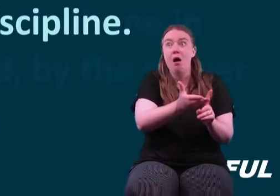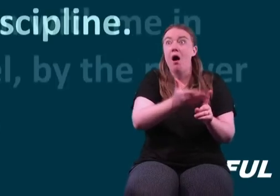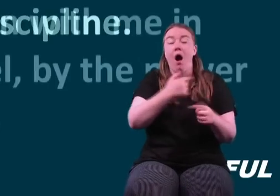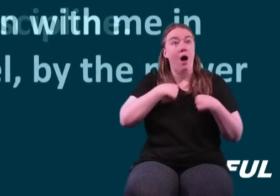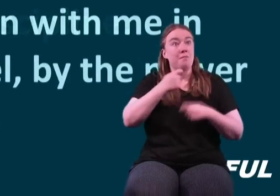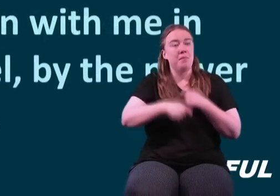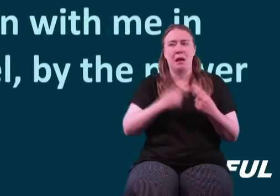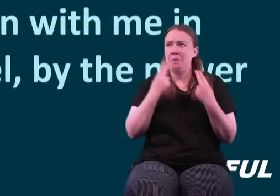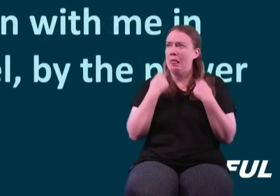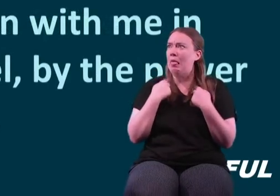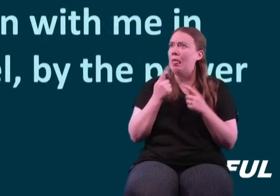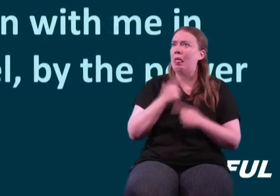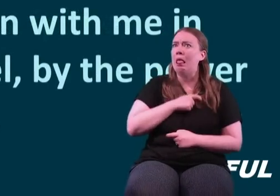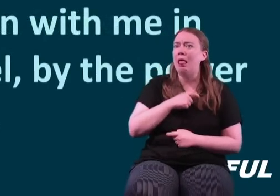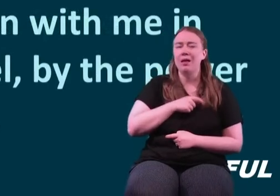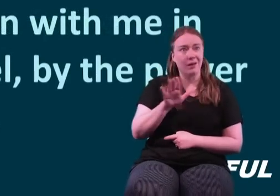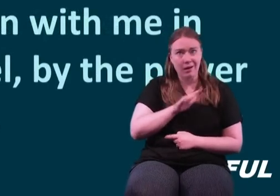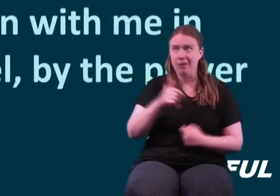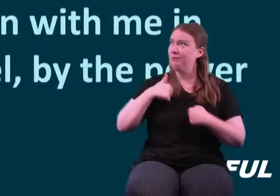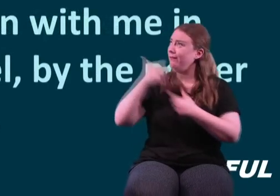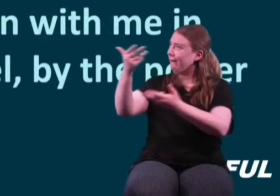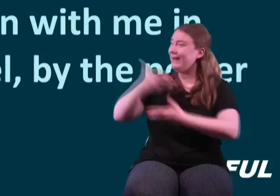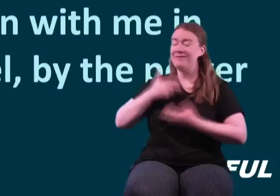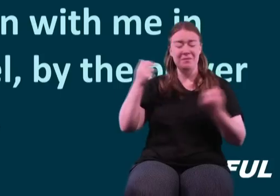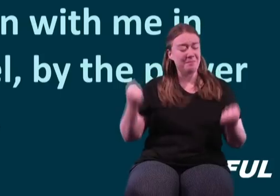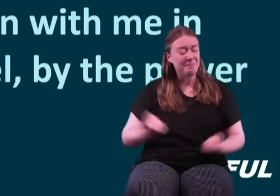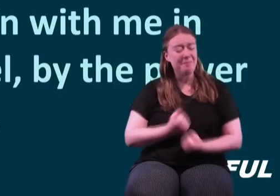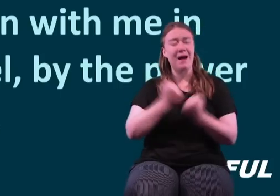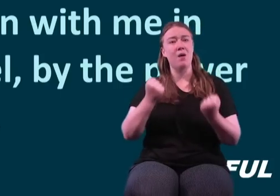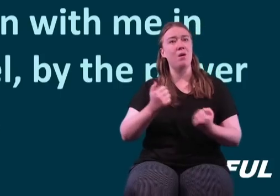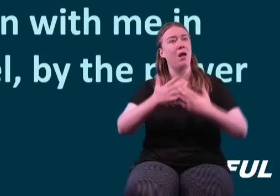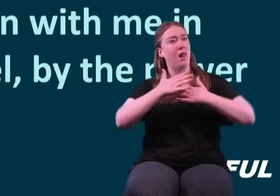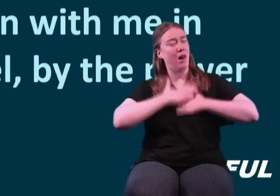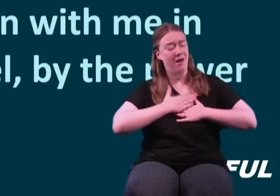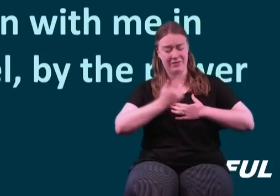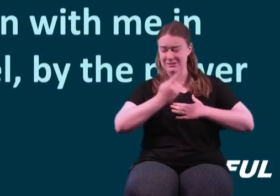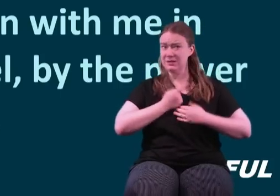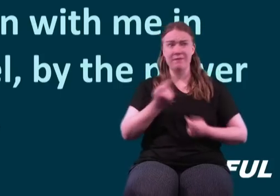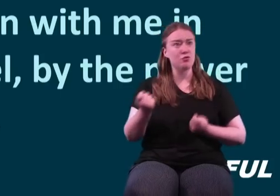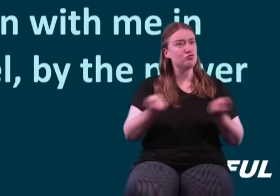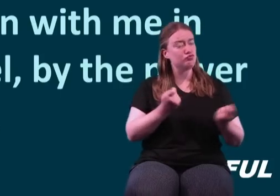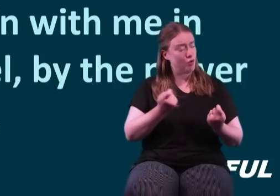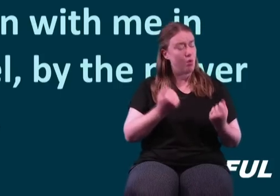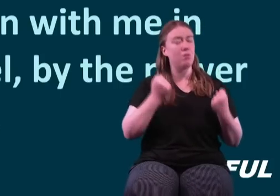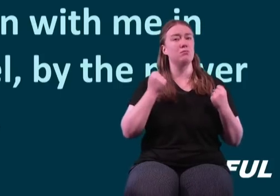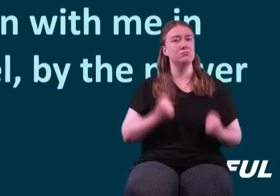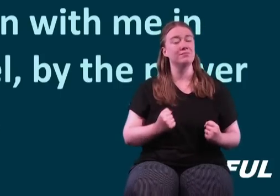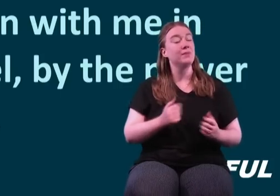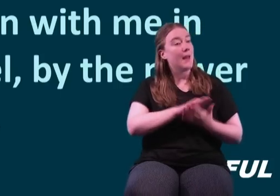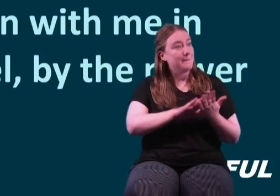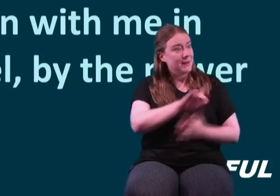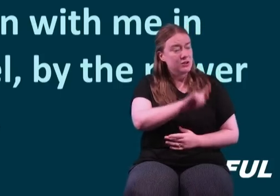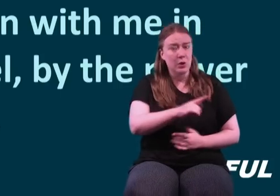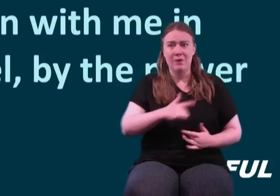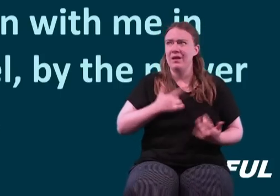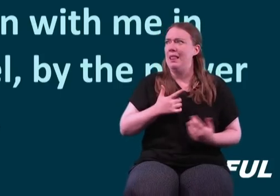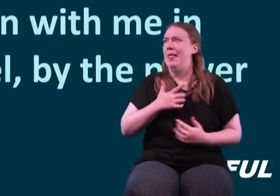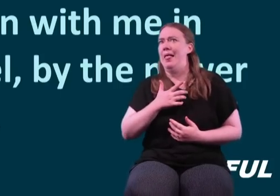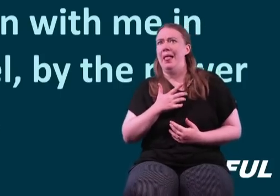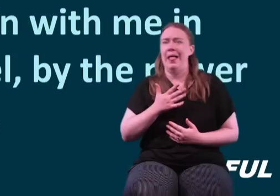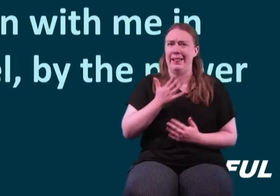and self-discipline. So do not be ashamed of the testimony about our Lord or of me, his